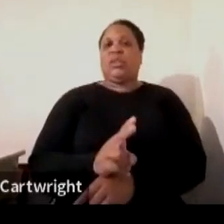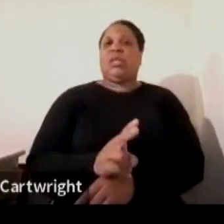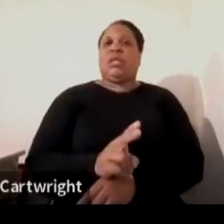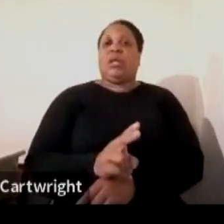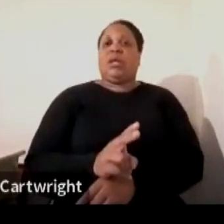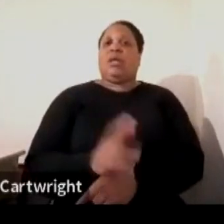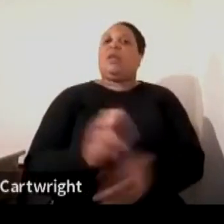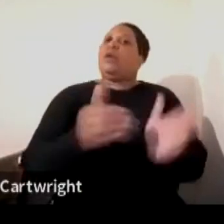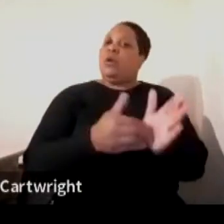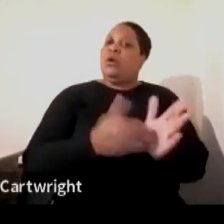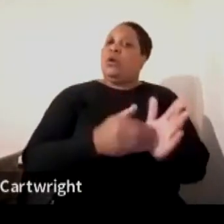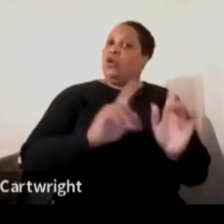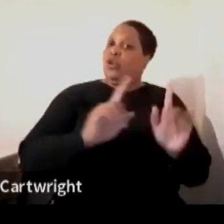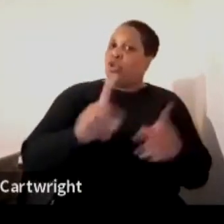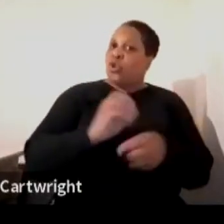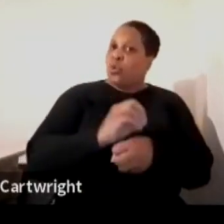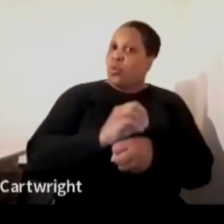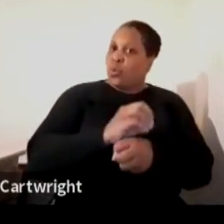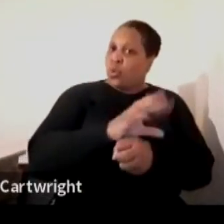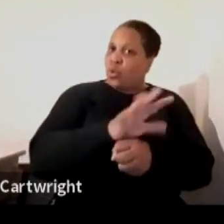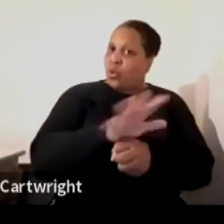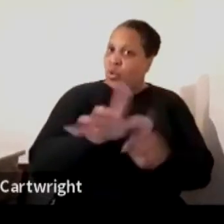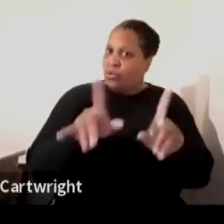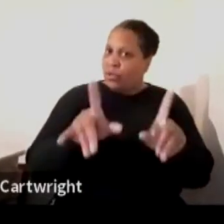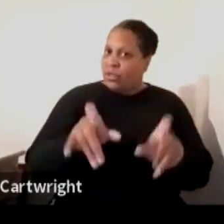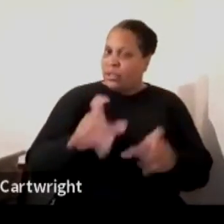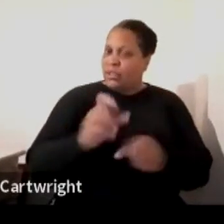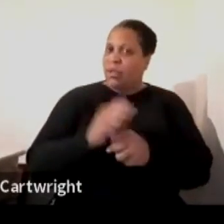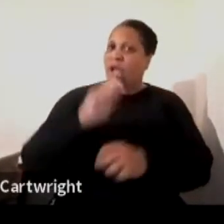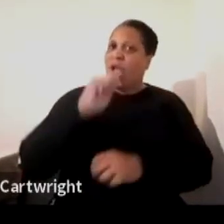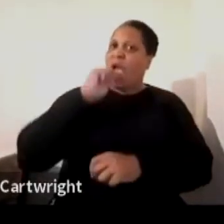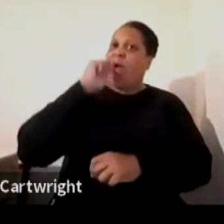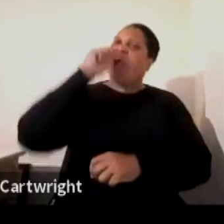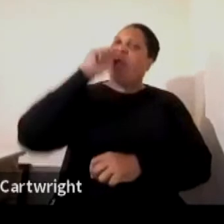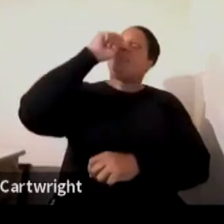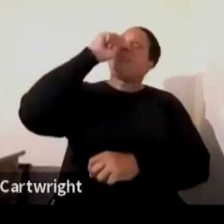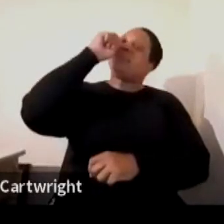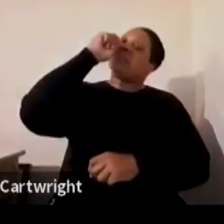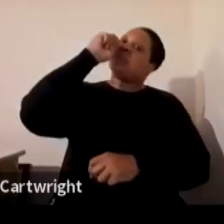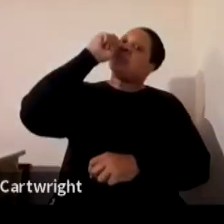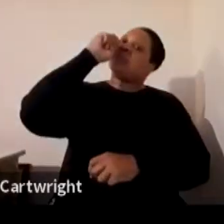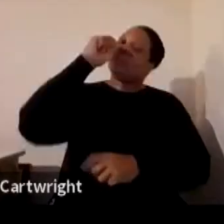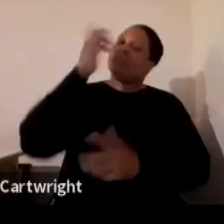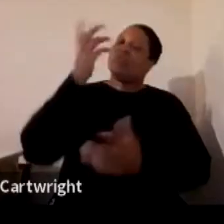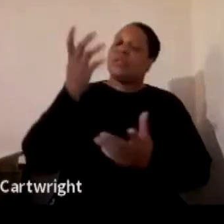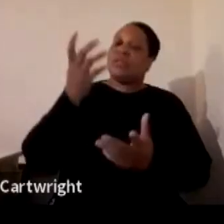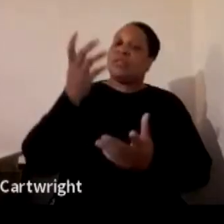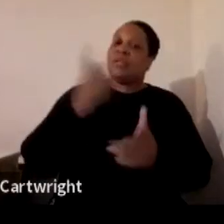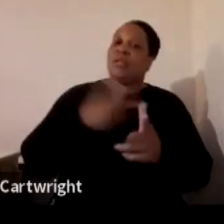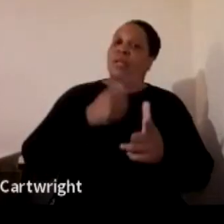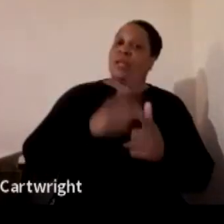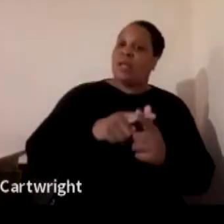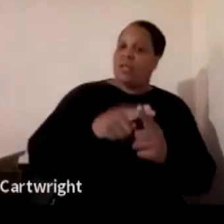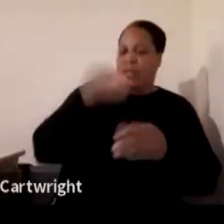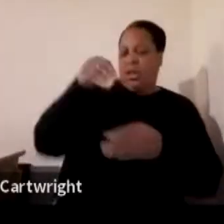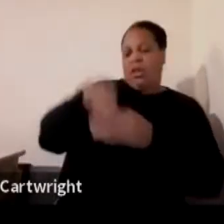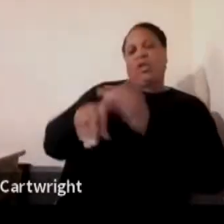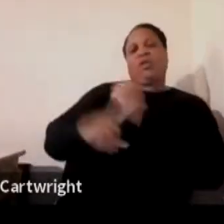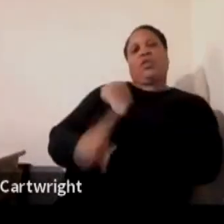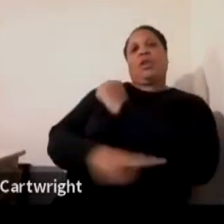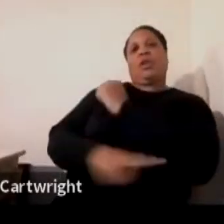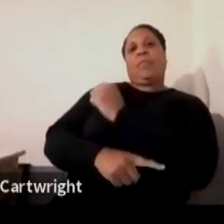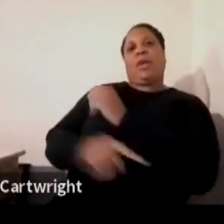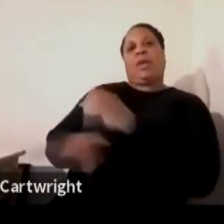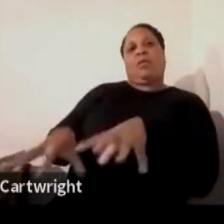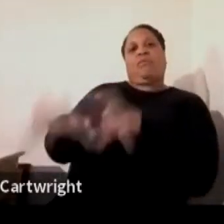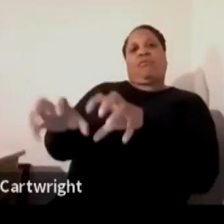goes and gets COVID tested, when you get the swab, down your nose, it then goes into a bag and that goes on ice